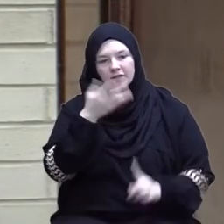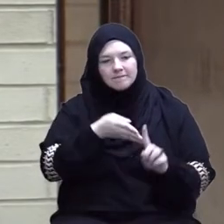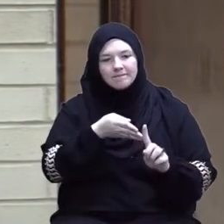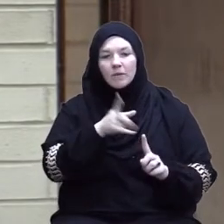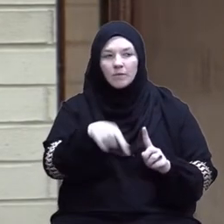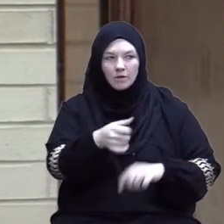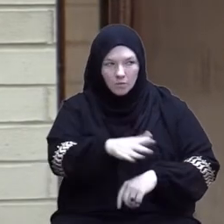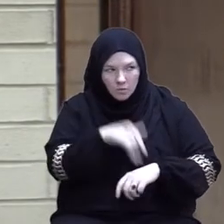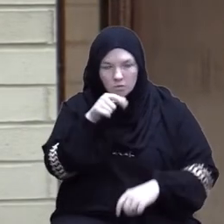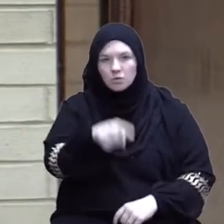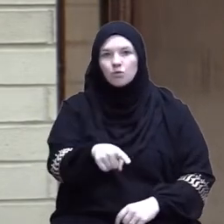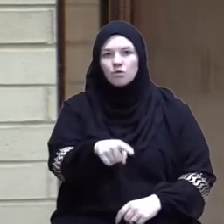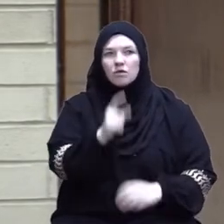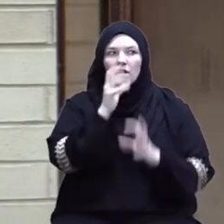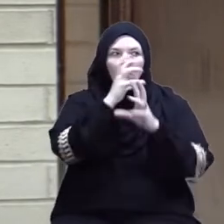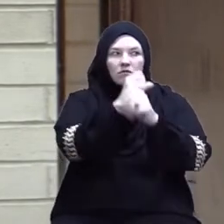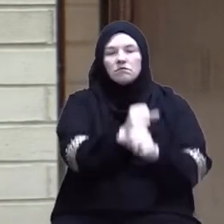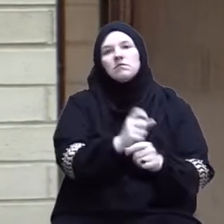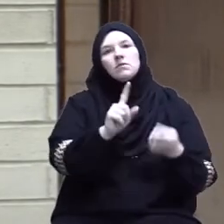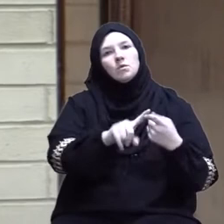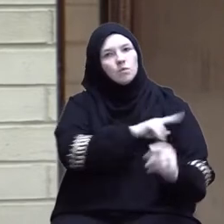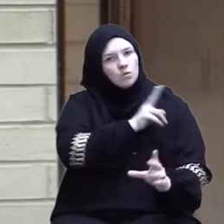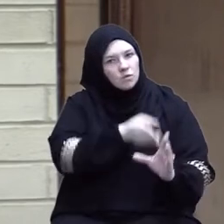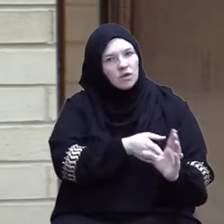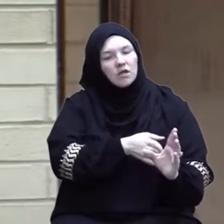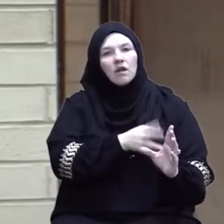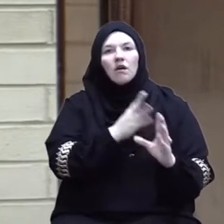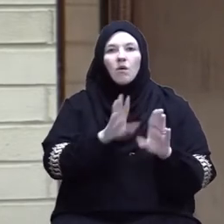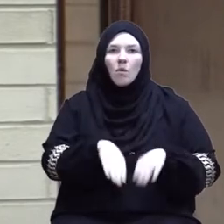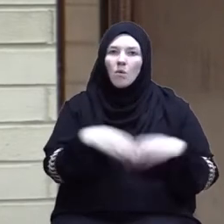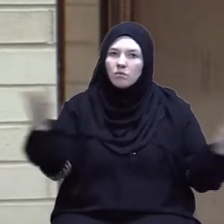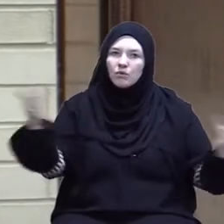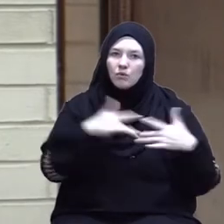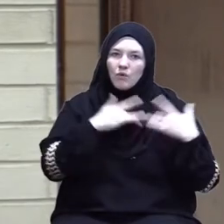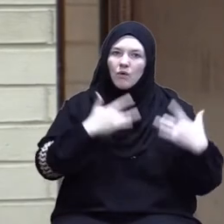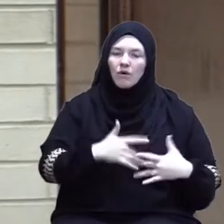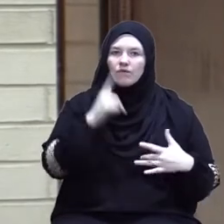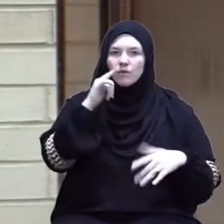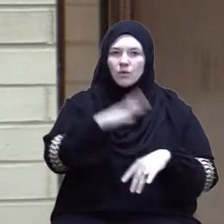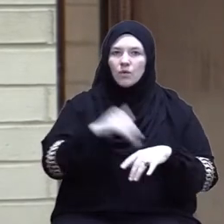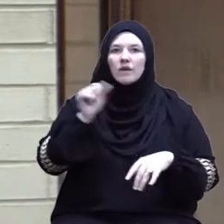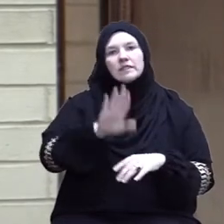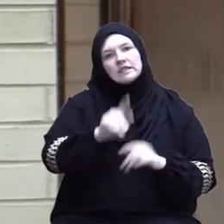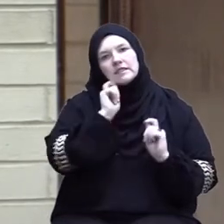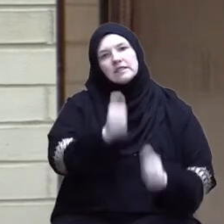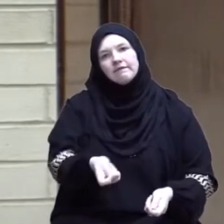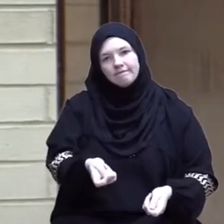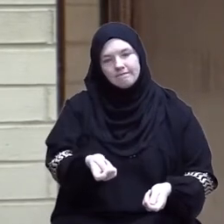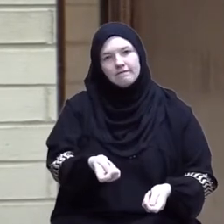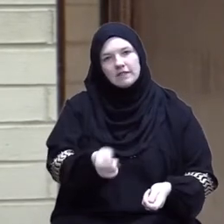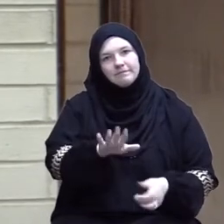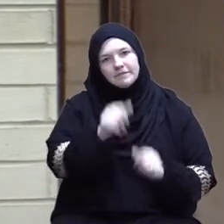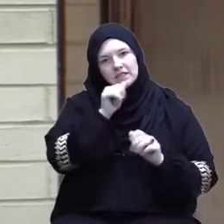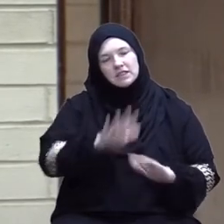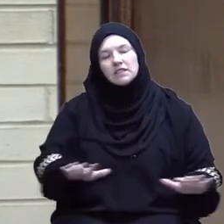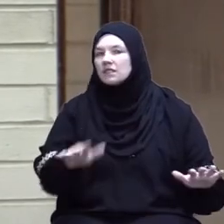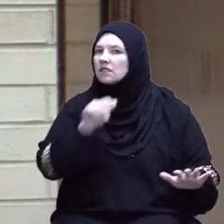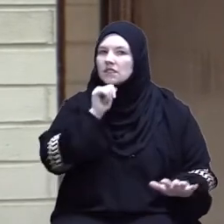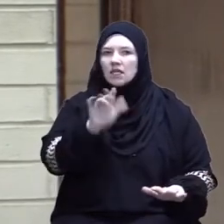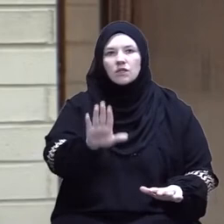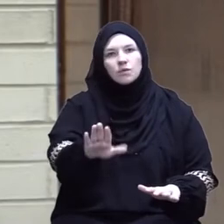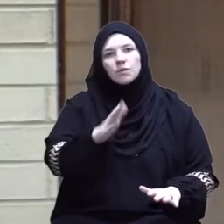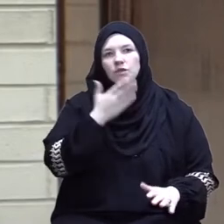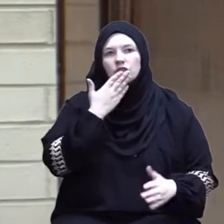you and attracted you and opened your heart for the call. It is His gift. It is not your